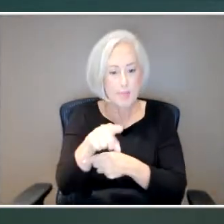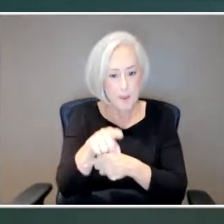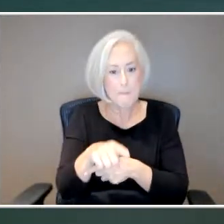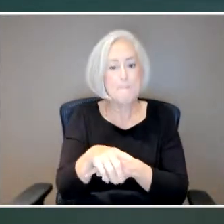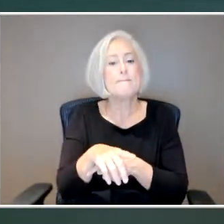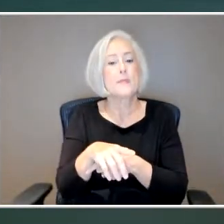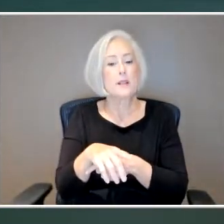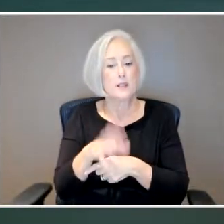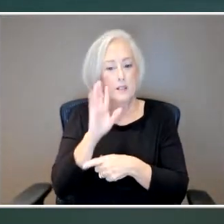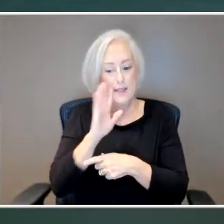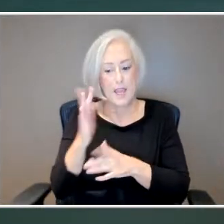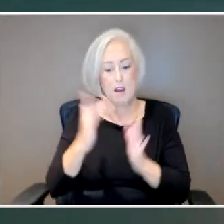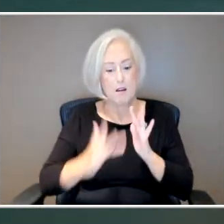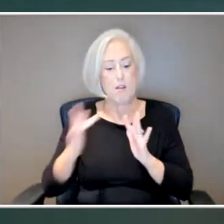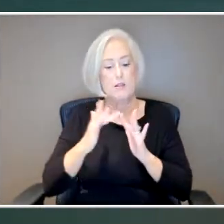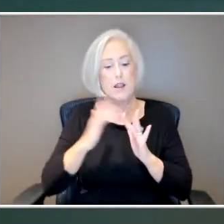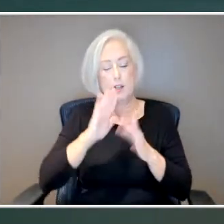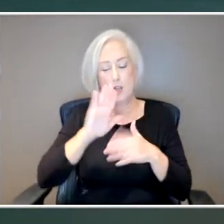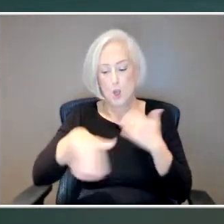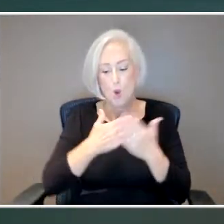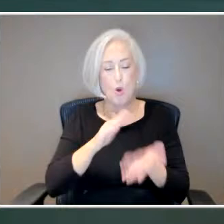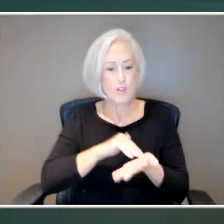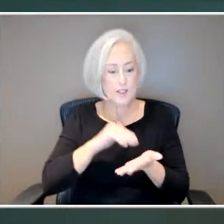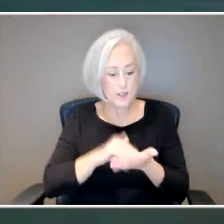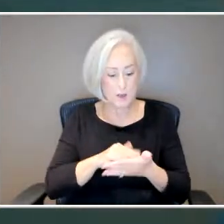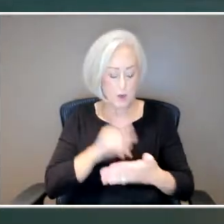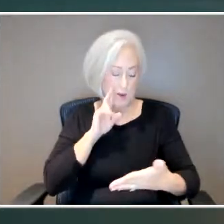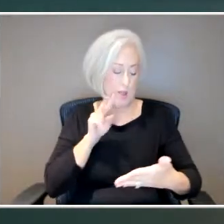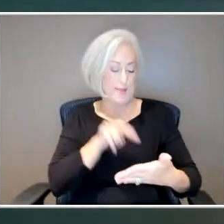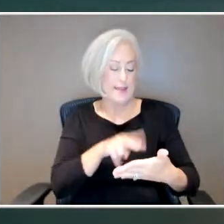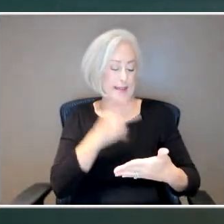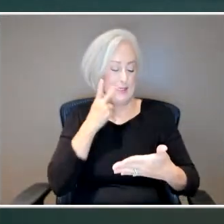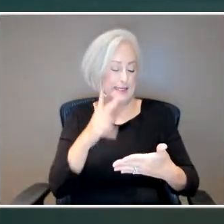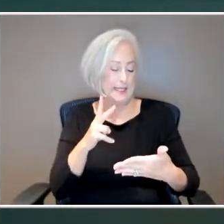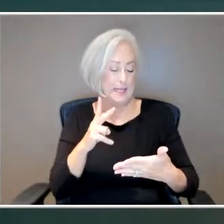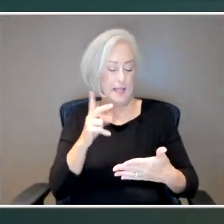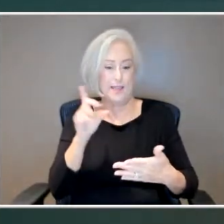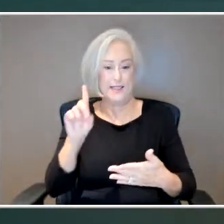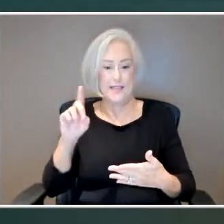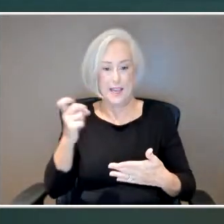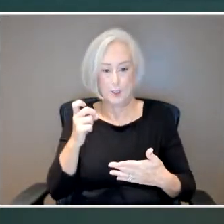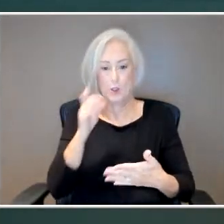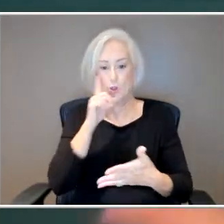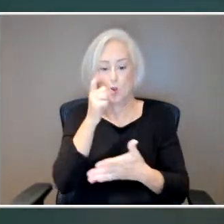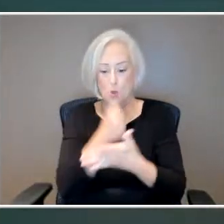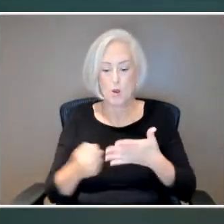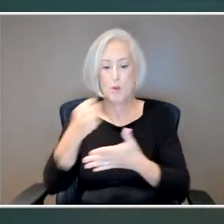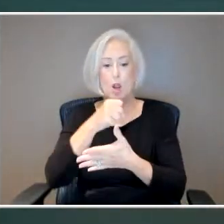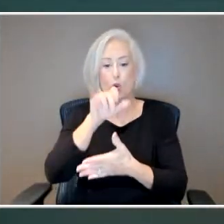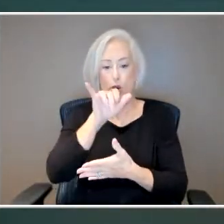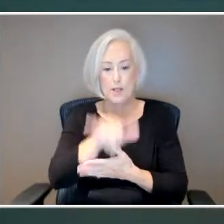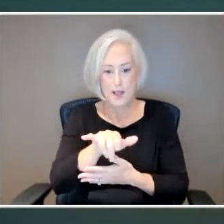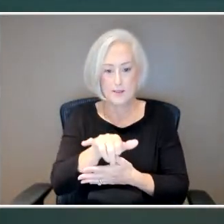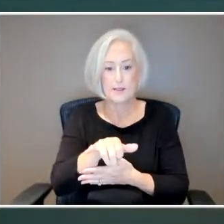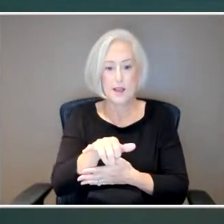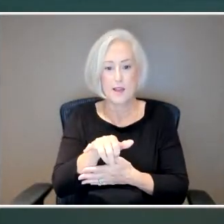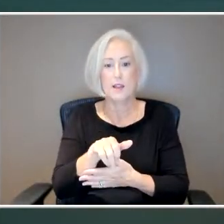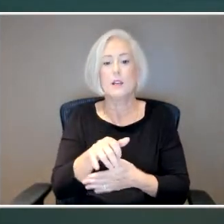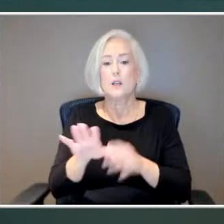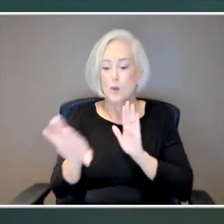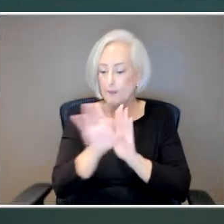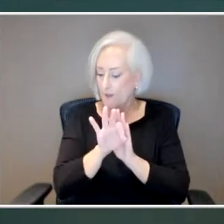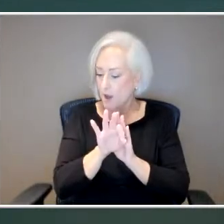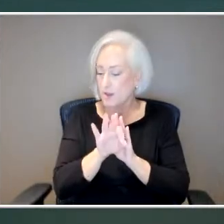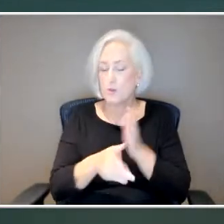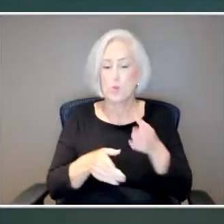if we see that it's a more aggressive type of cancer, we're going to prioritize that. We're going to find a way to make that happen for